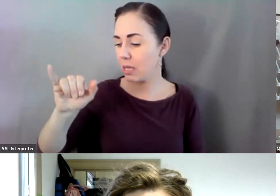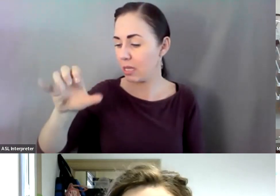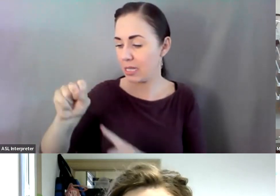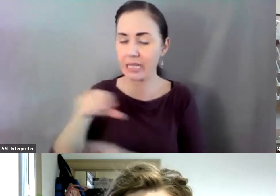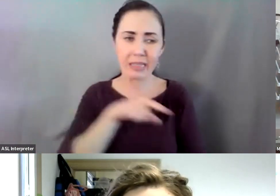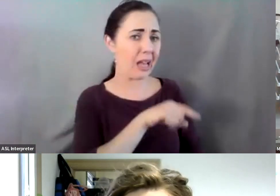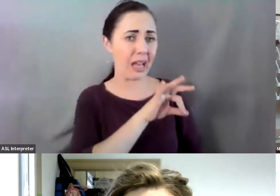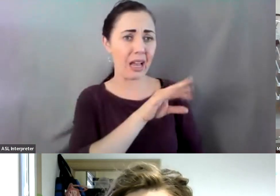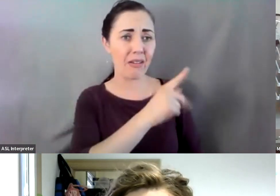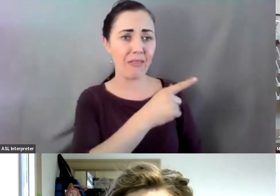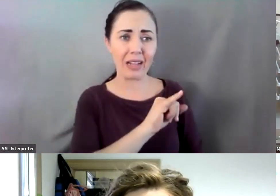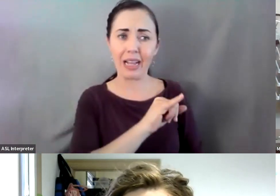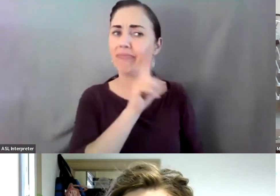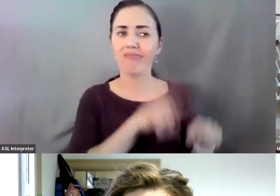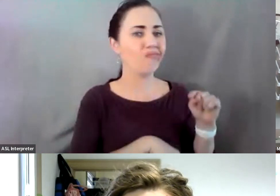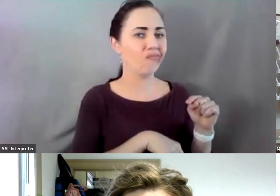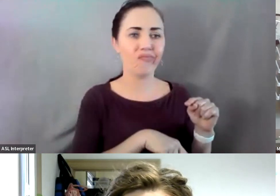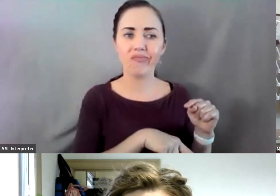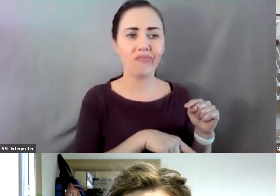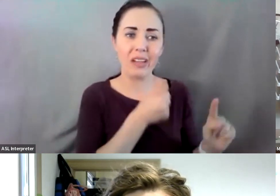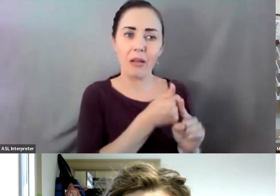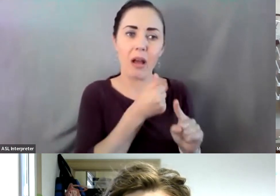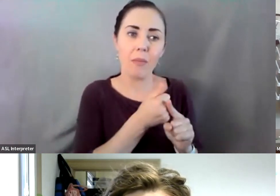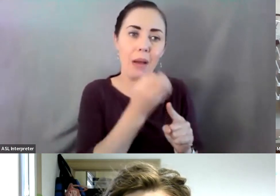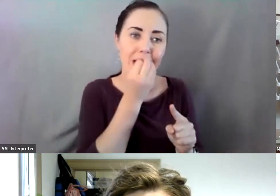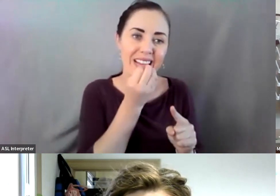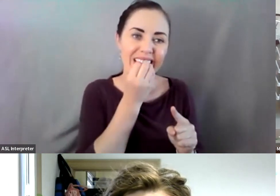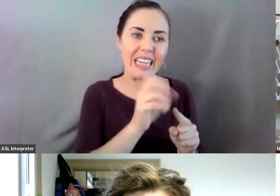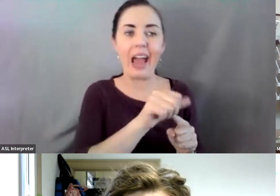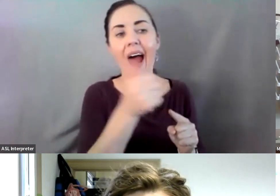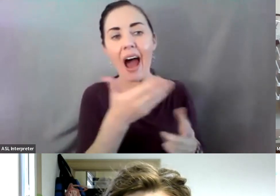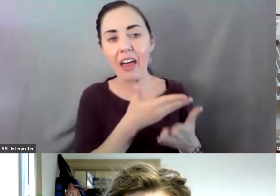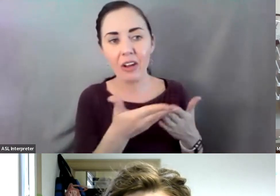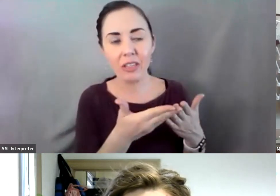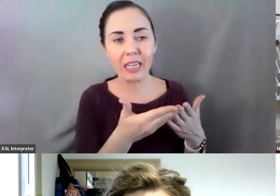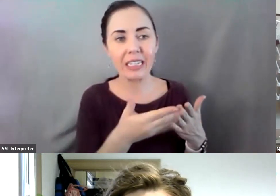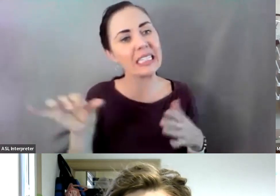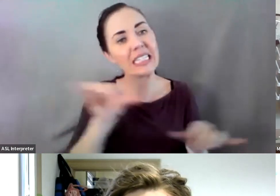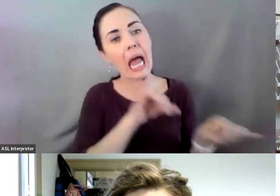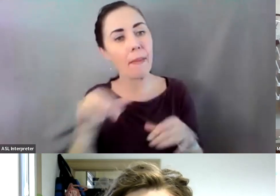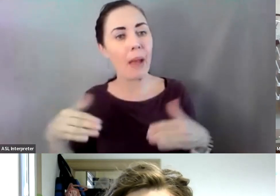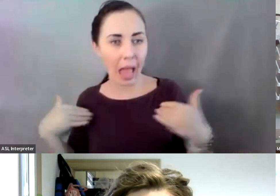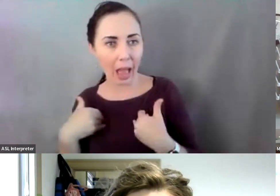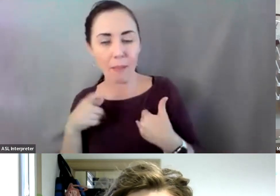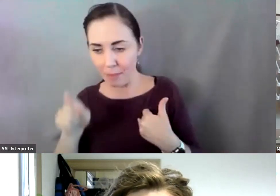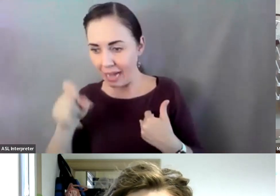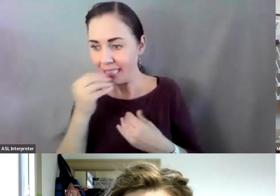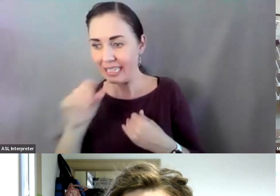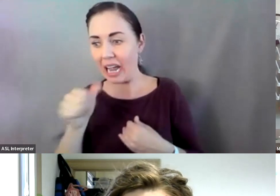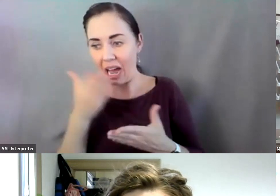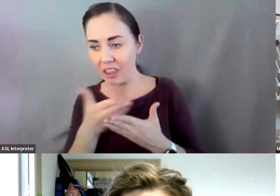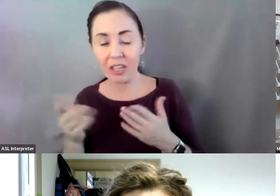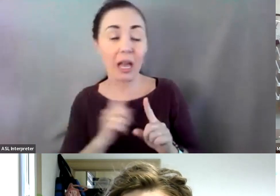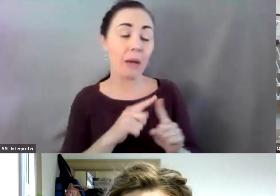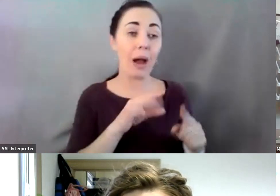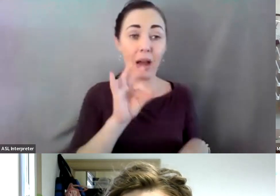do. So fungi always have to eat other things in order to grow, just like animals do. Animals also have to eat other things.